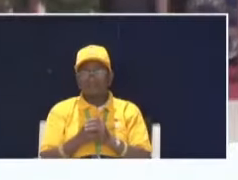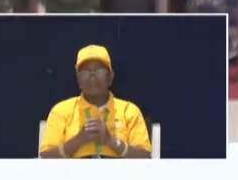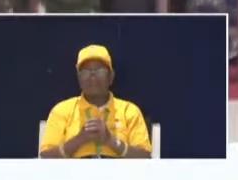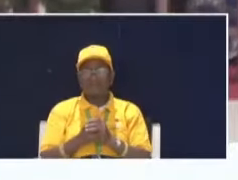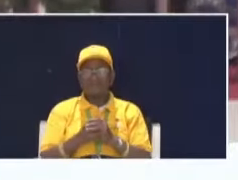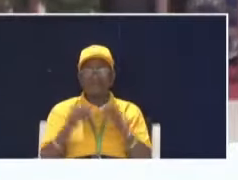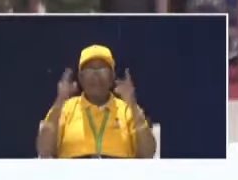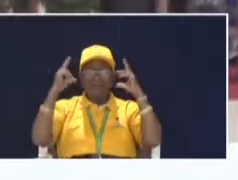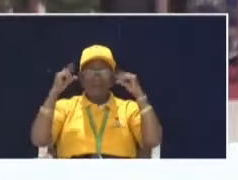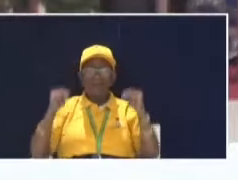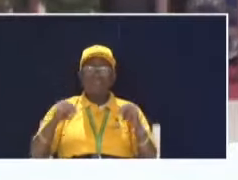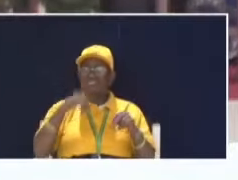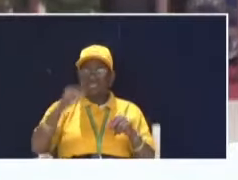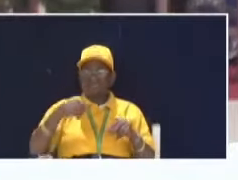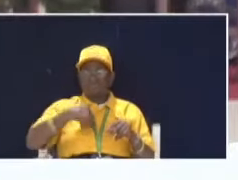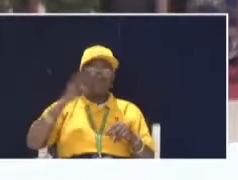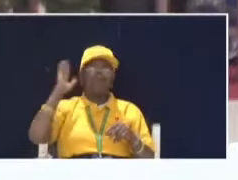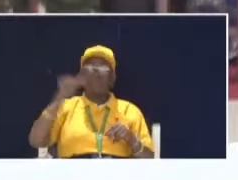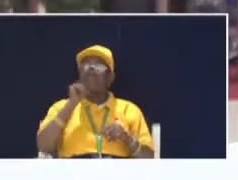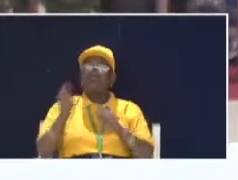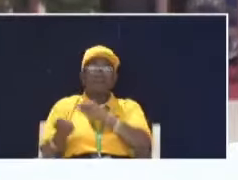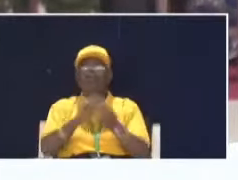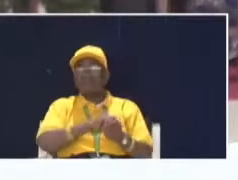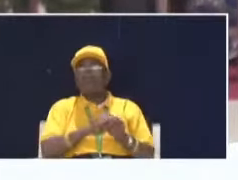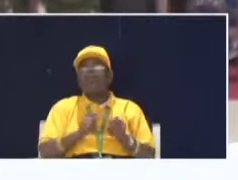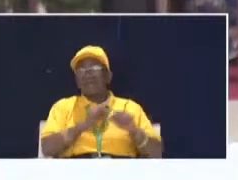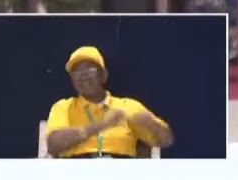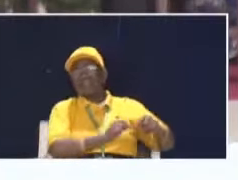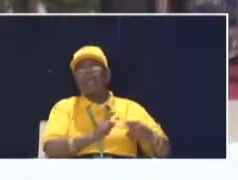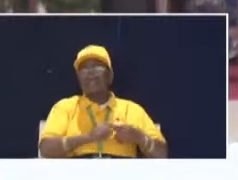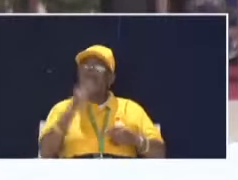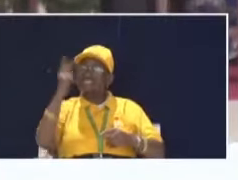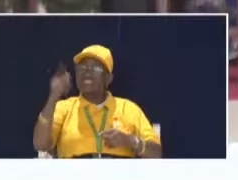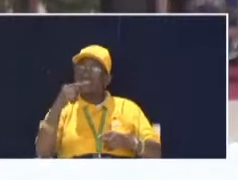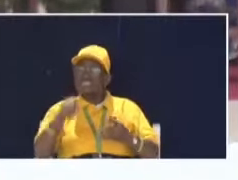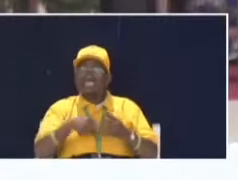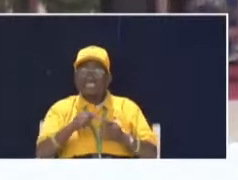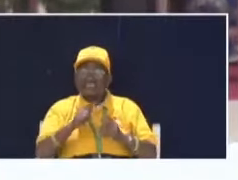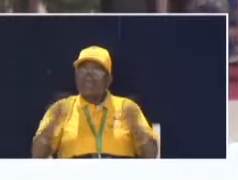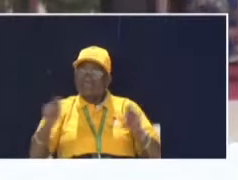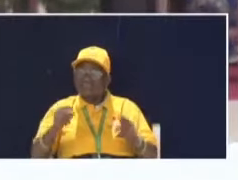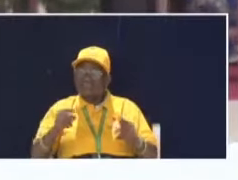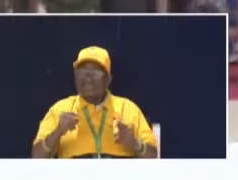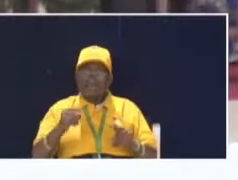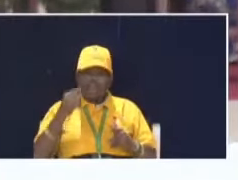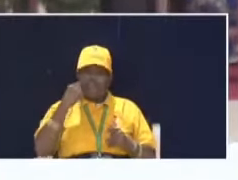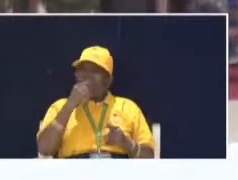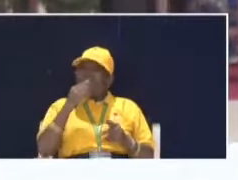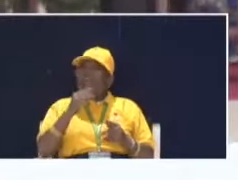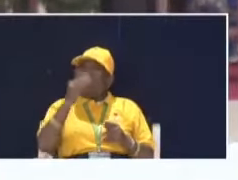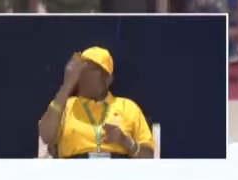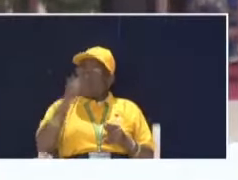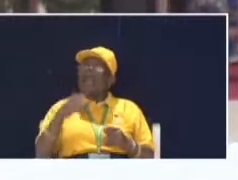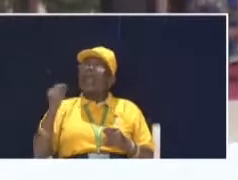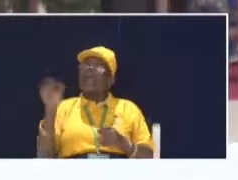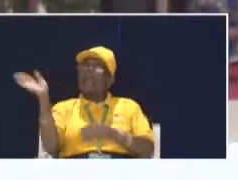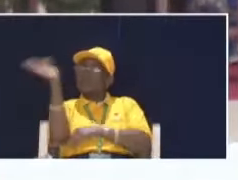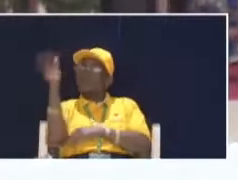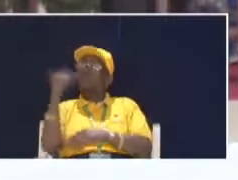And Moses said, I will now turn aside and see this great sight, why the bush is not burnt.